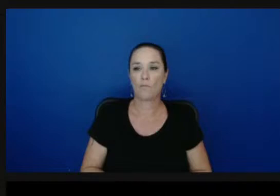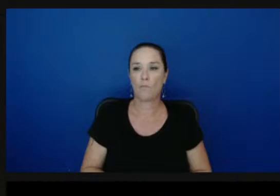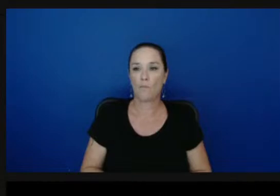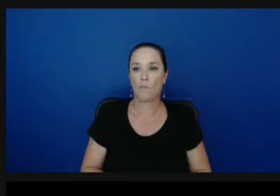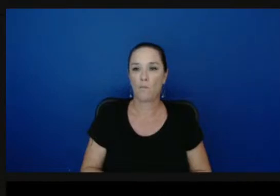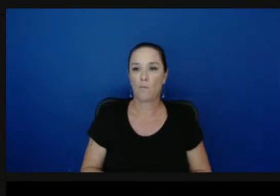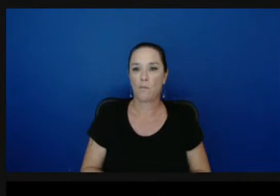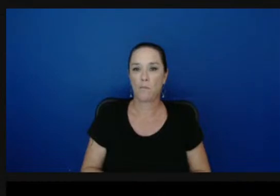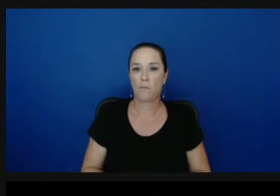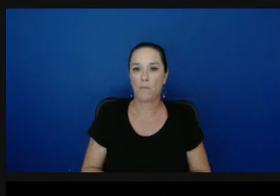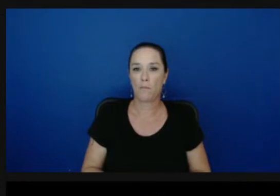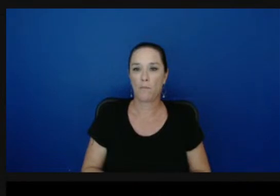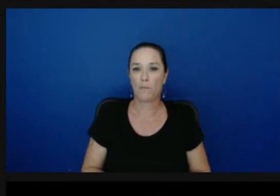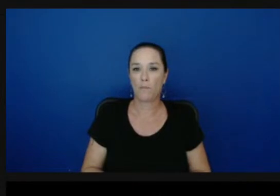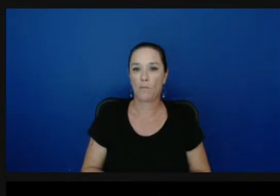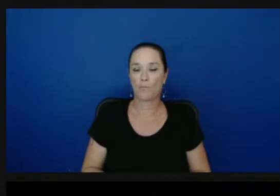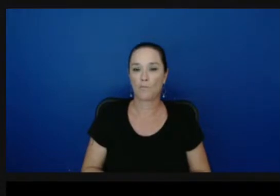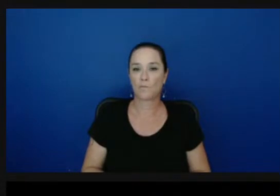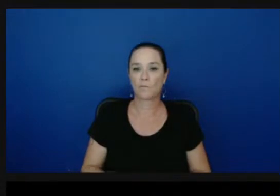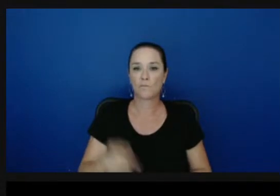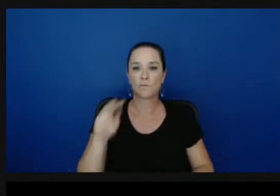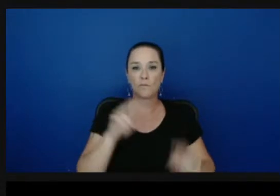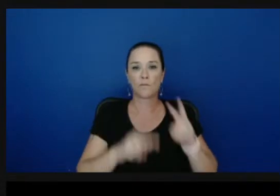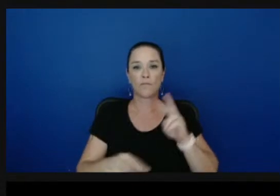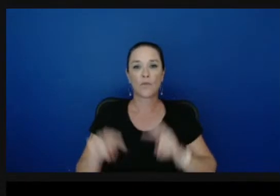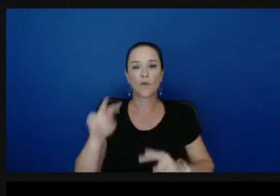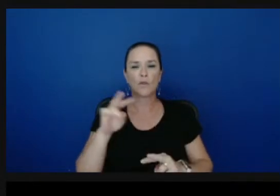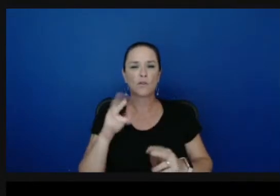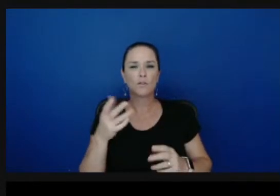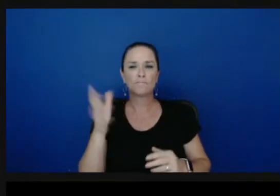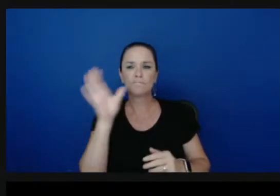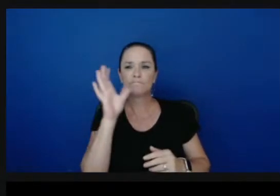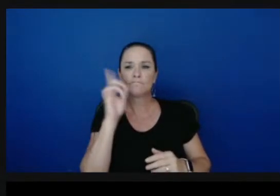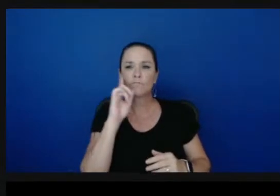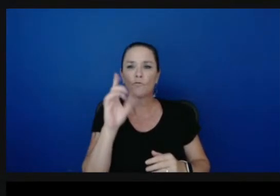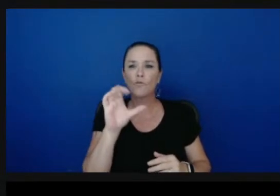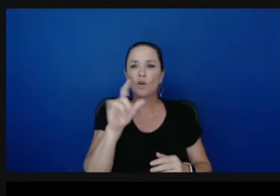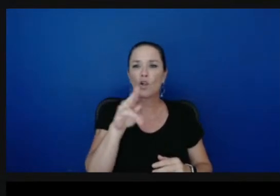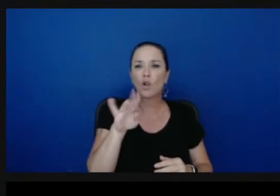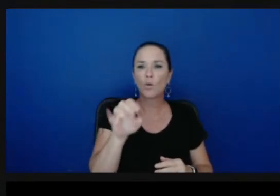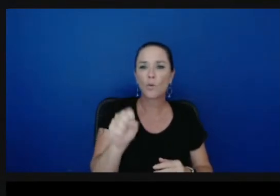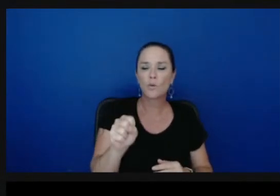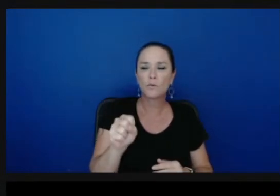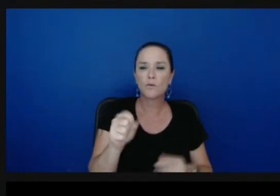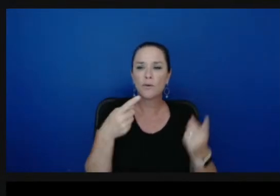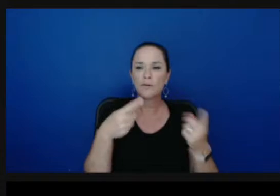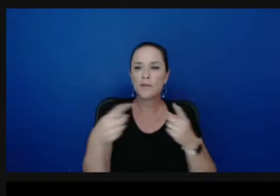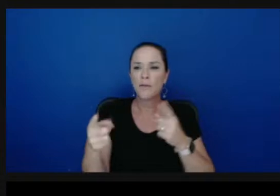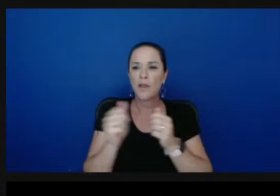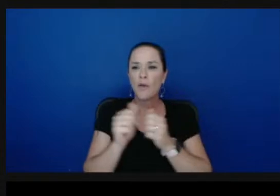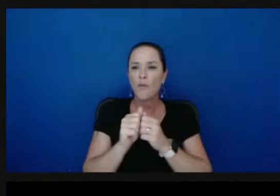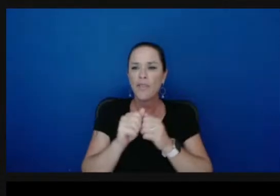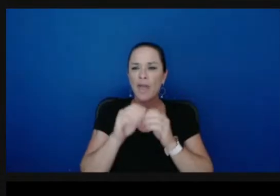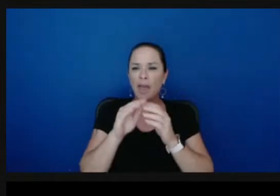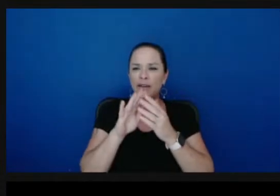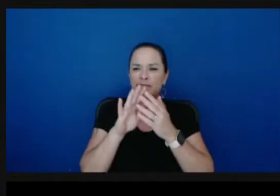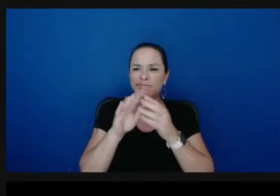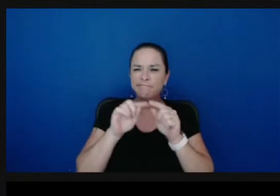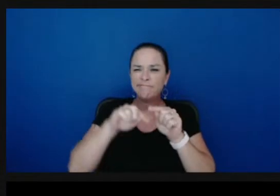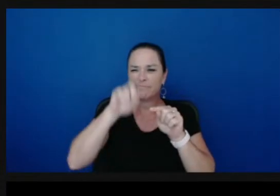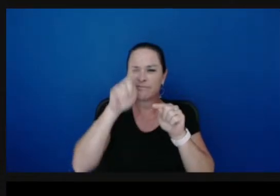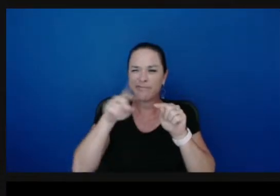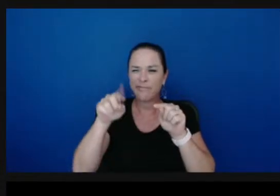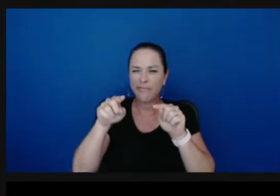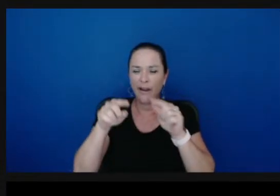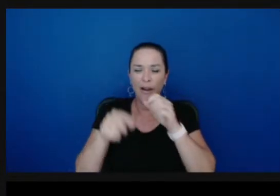So to look at some clues for what's actually going on here, and especially when it comes to this little wiggle at Kīlauea Summit, I